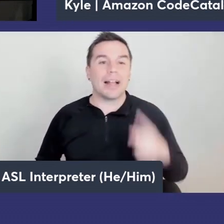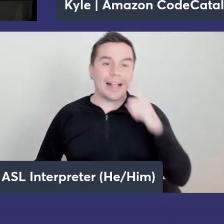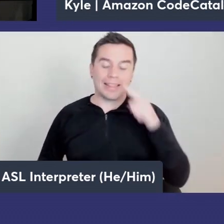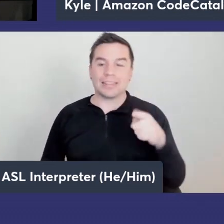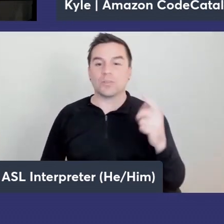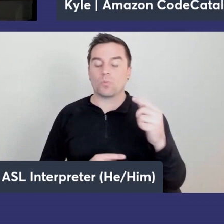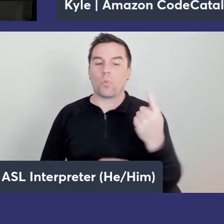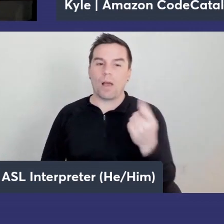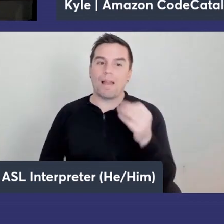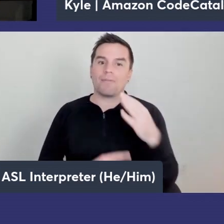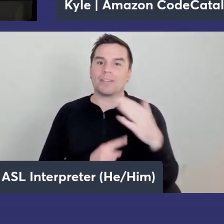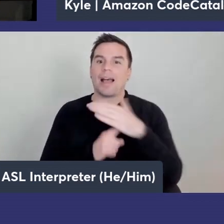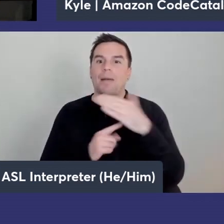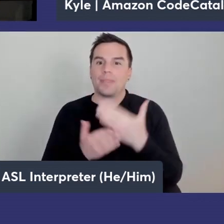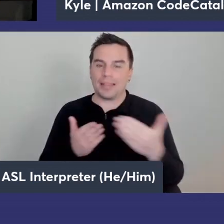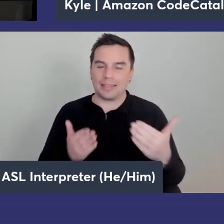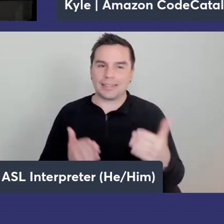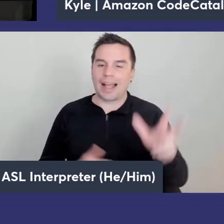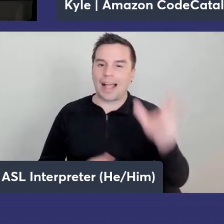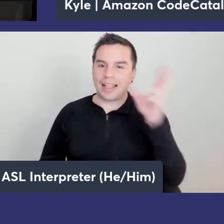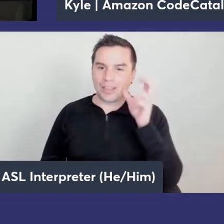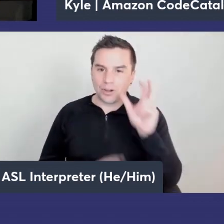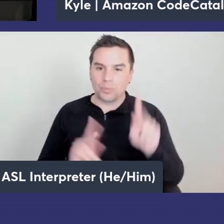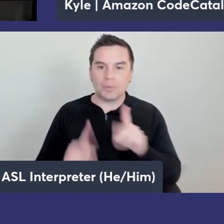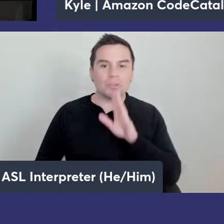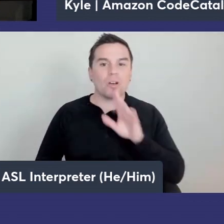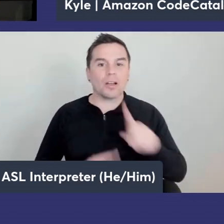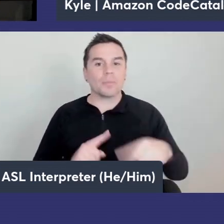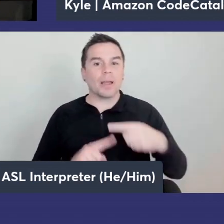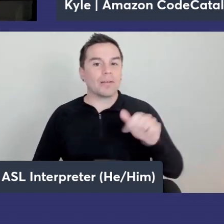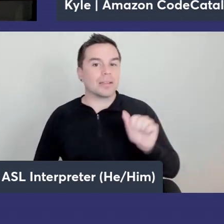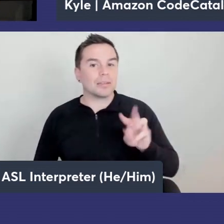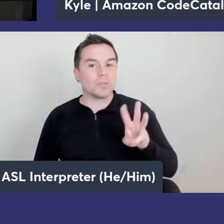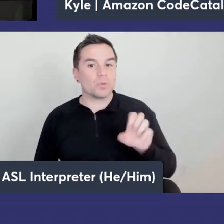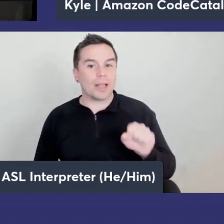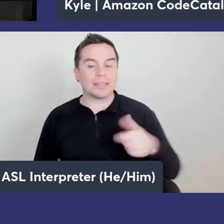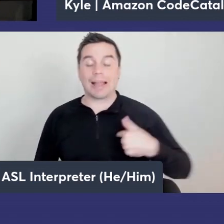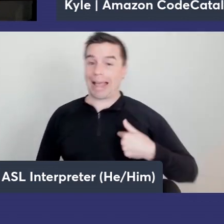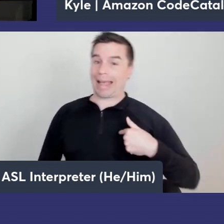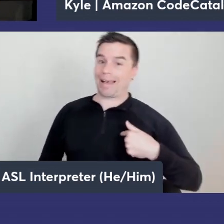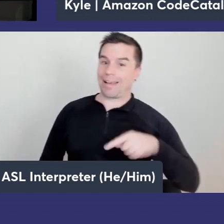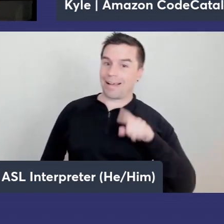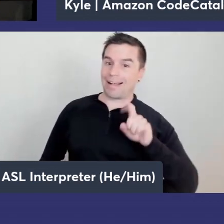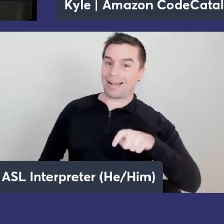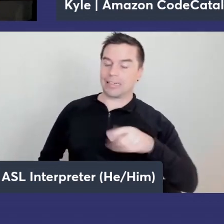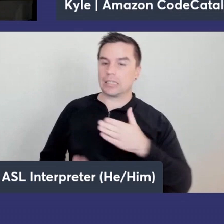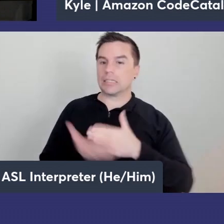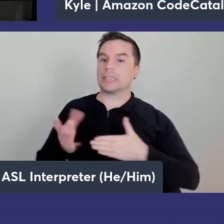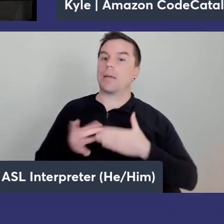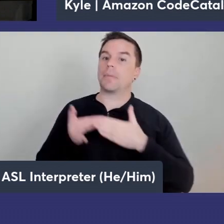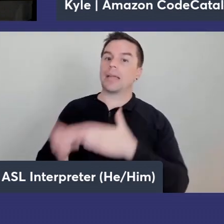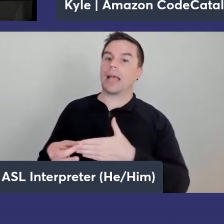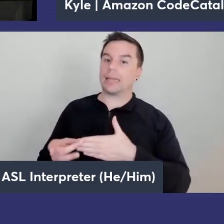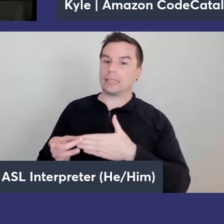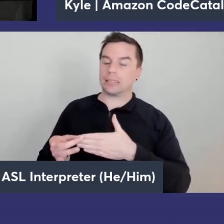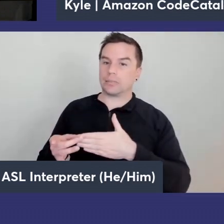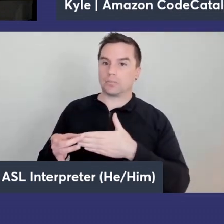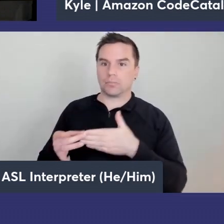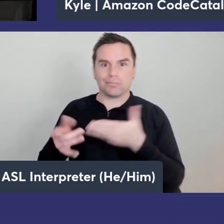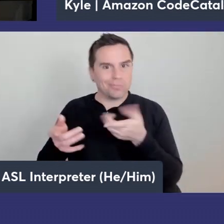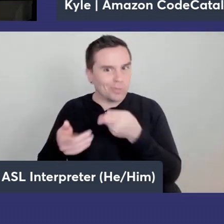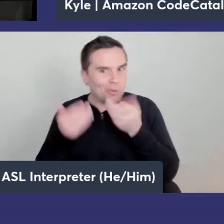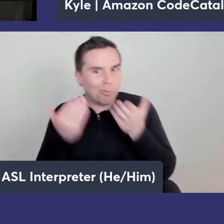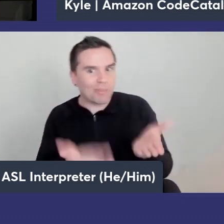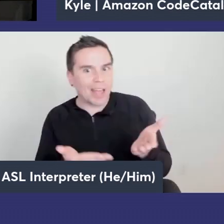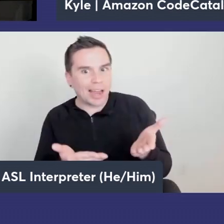hear from everyone I talk to about AWS is I need some guidance, and that's what you all are providing here